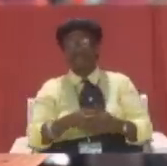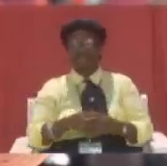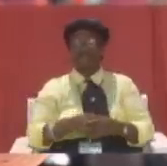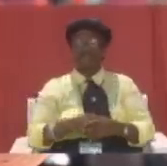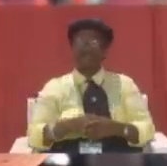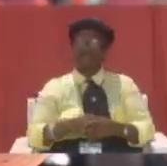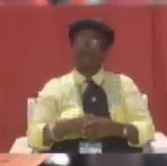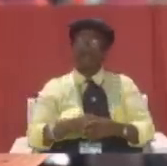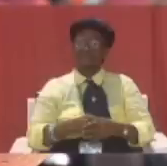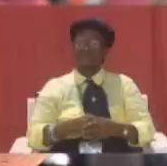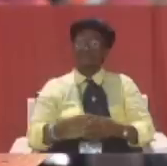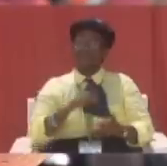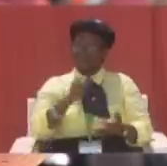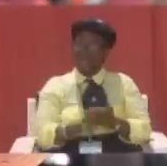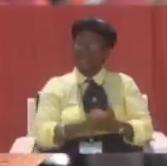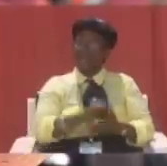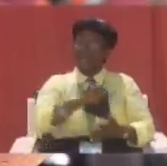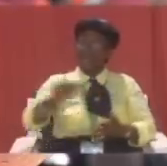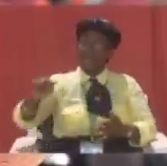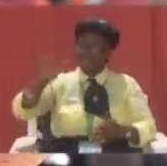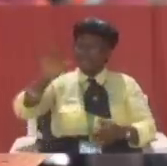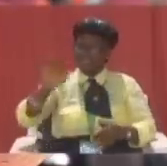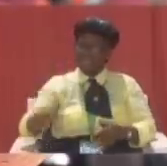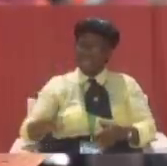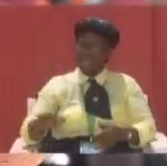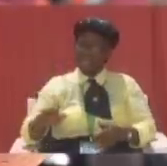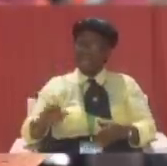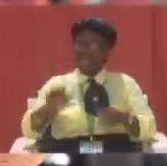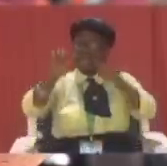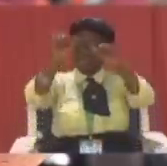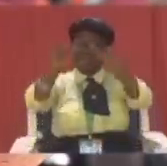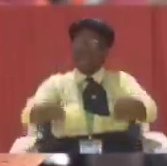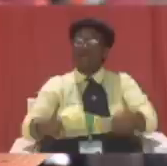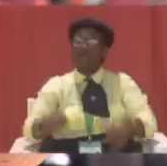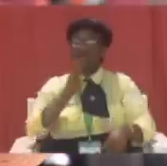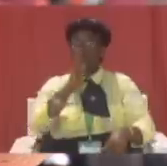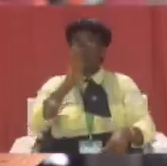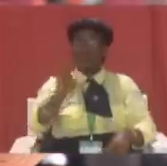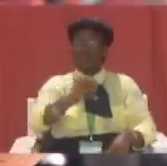that a child can be a latecomer.